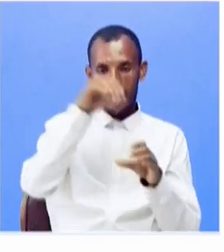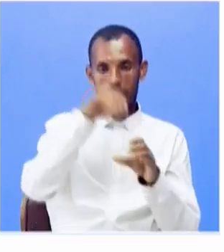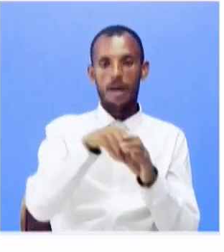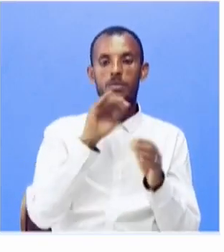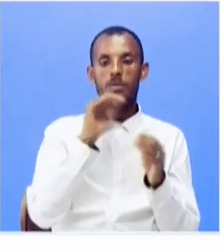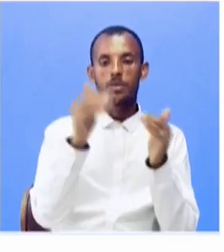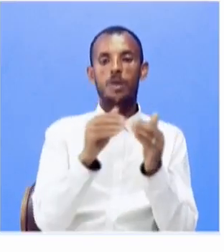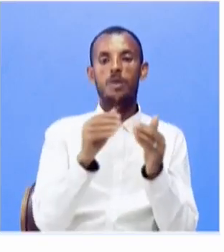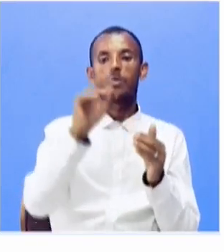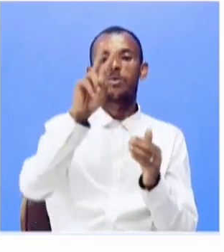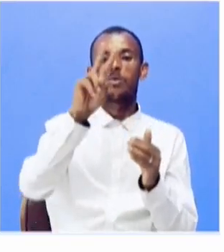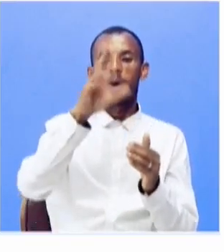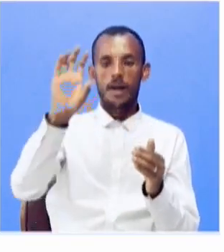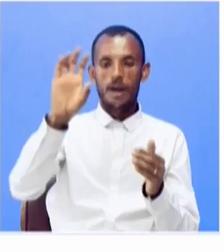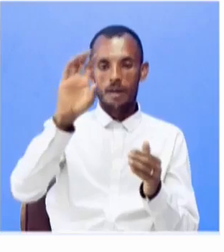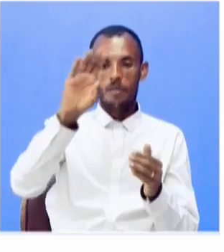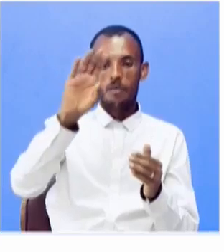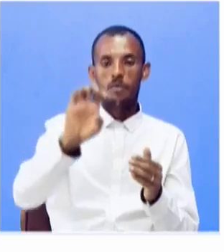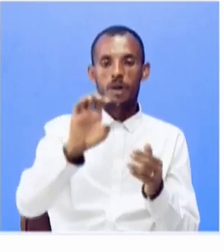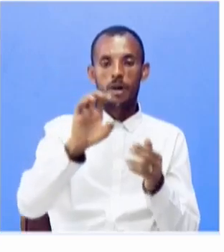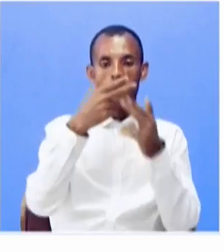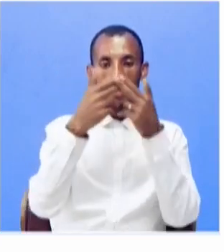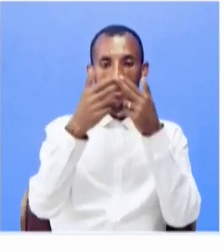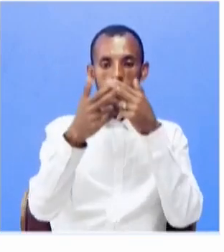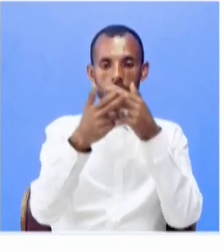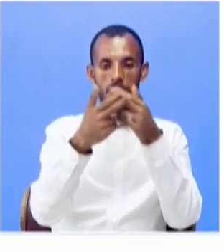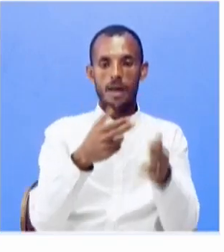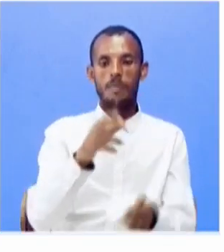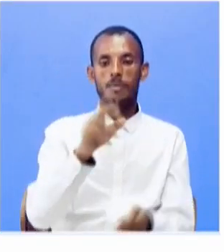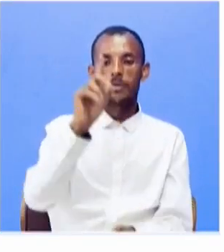the product of the two, it is